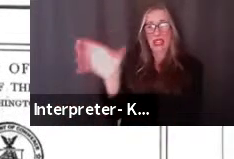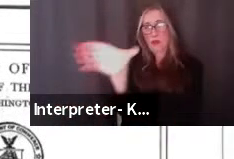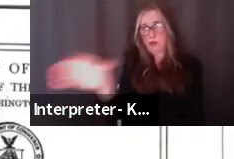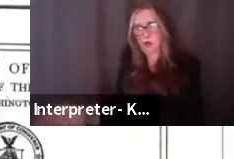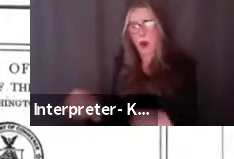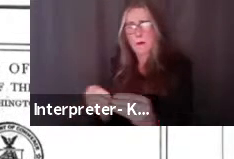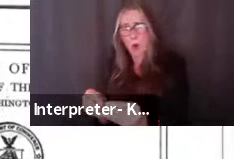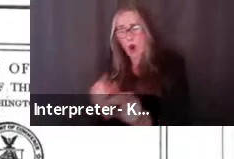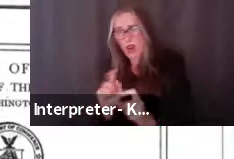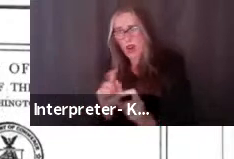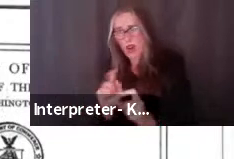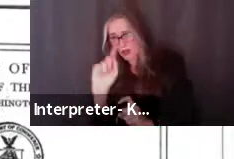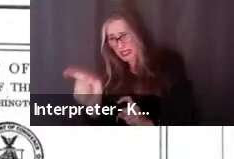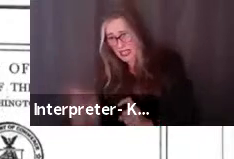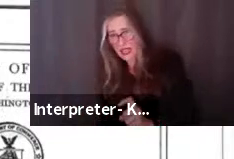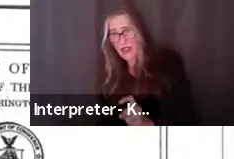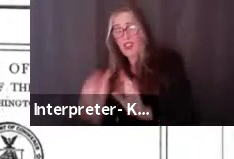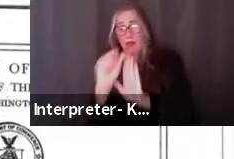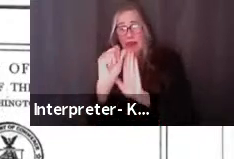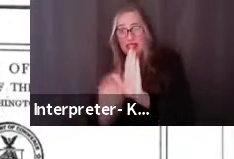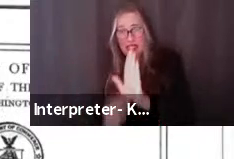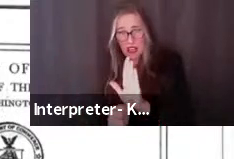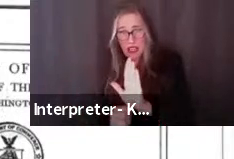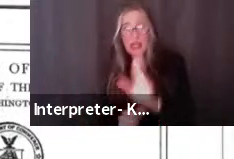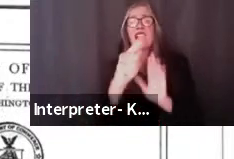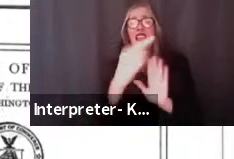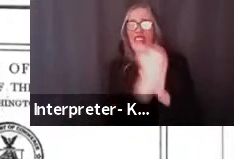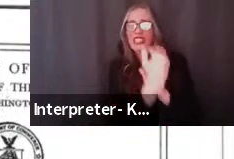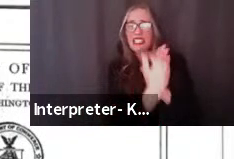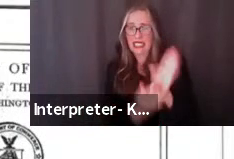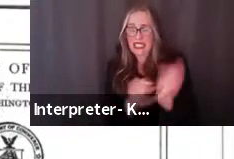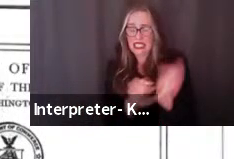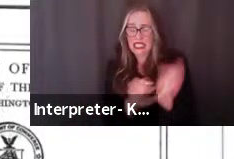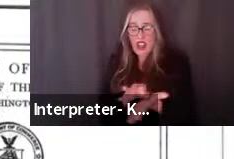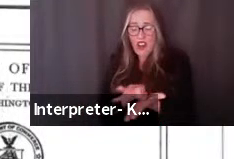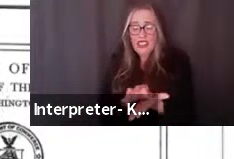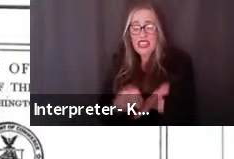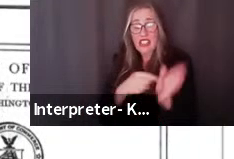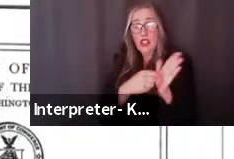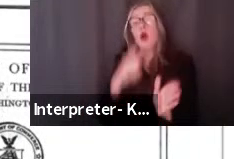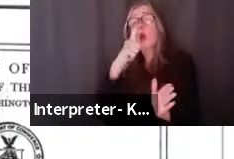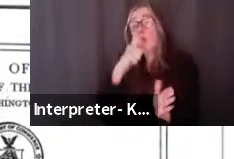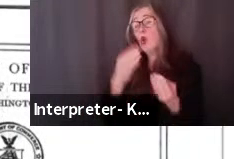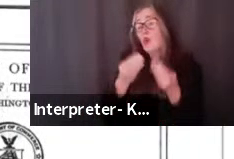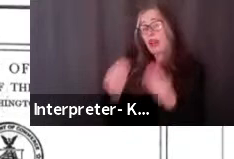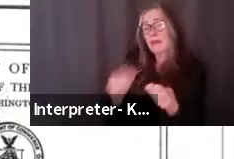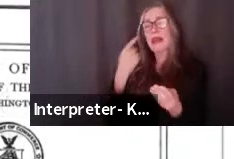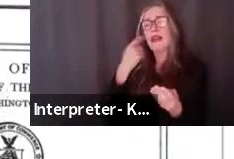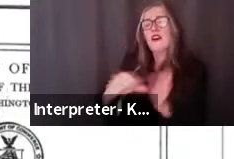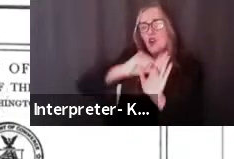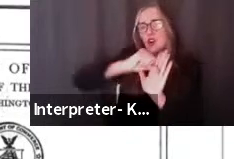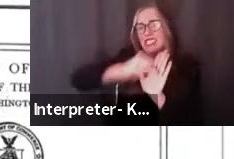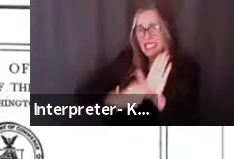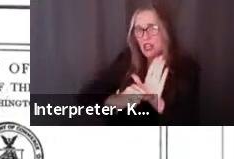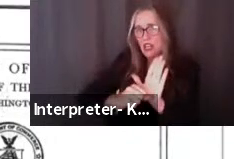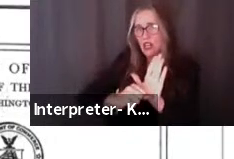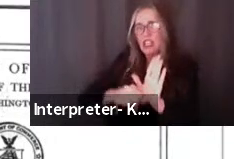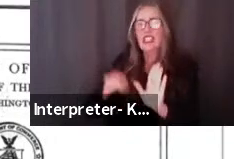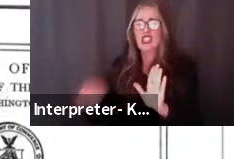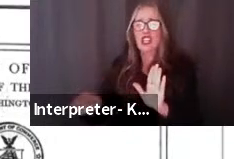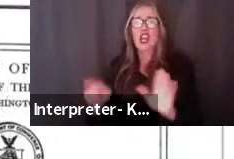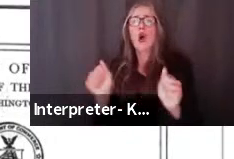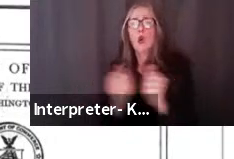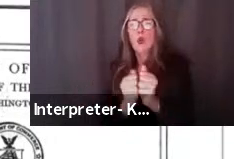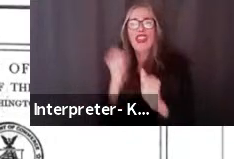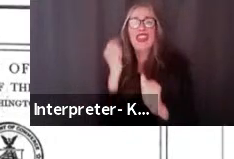statistics for the population recommended for sterilization using the digitized sterilization form data set from